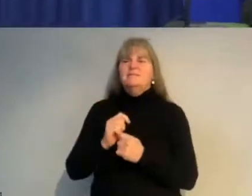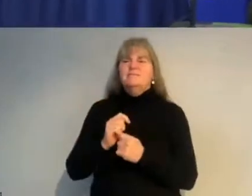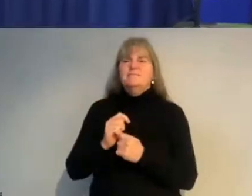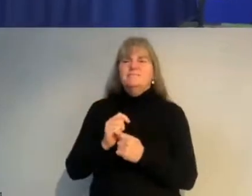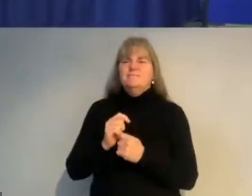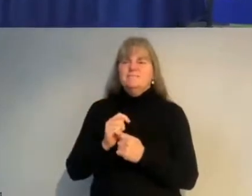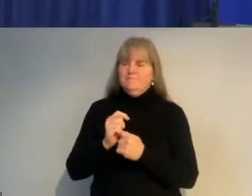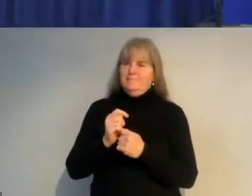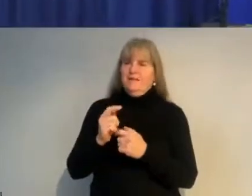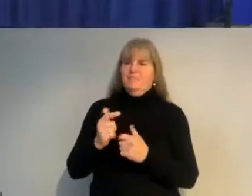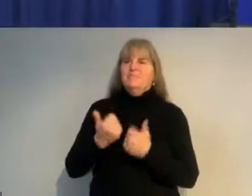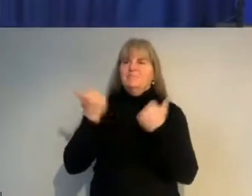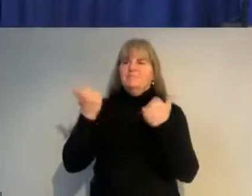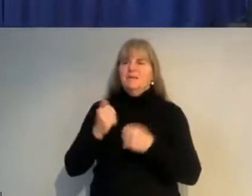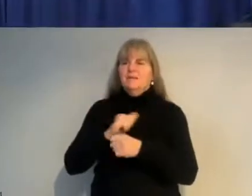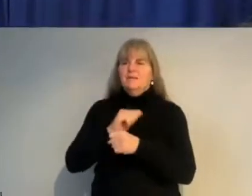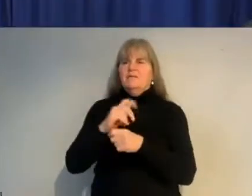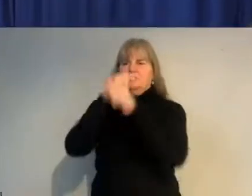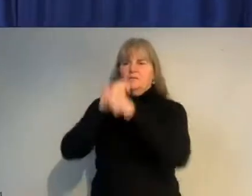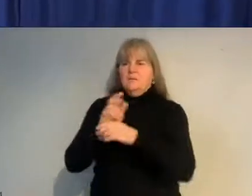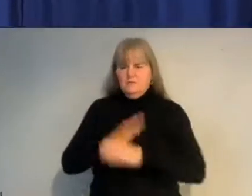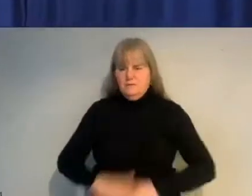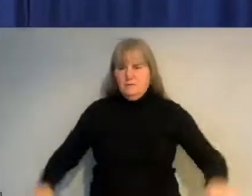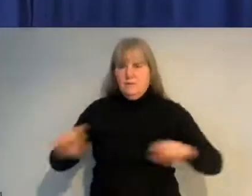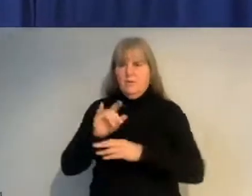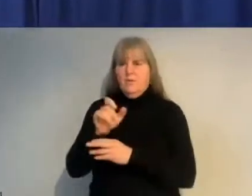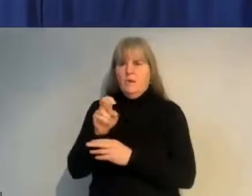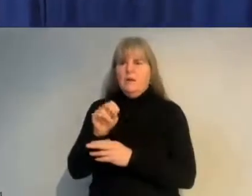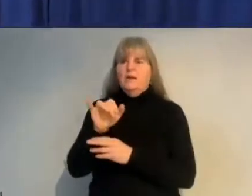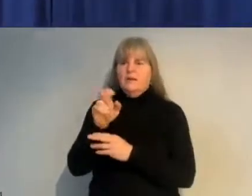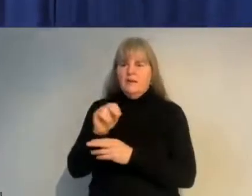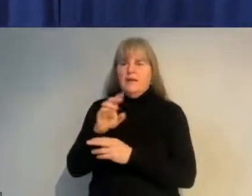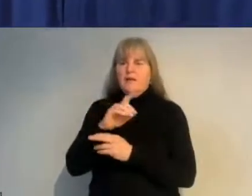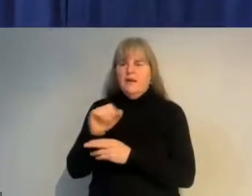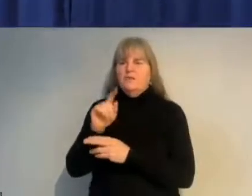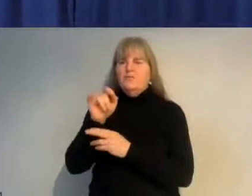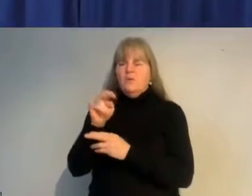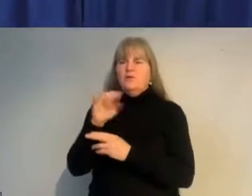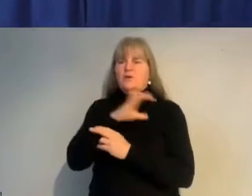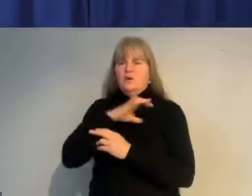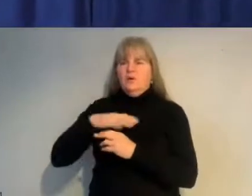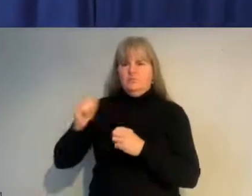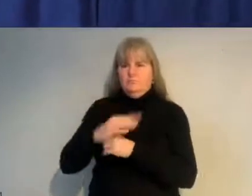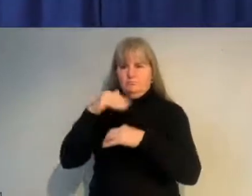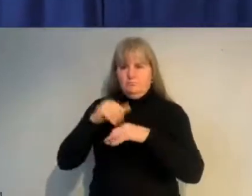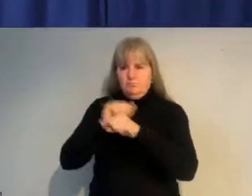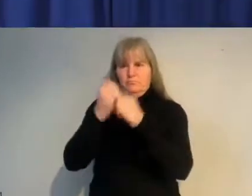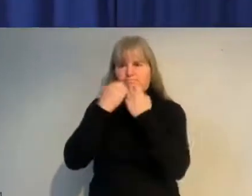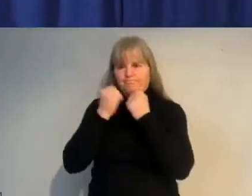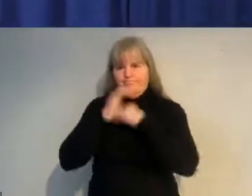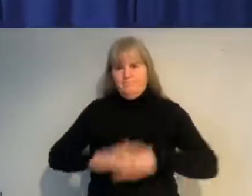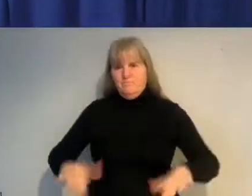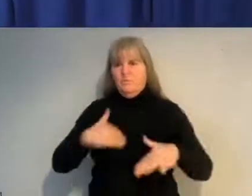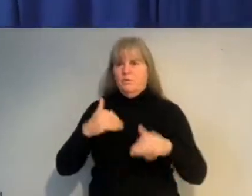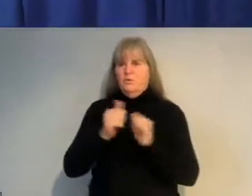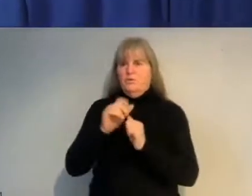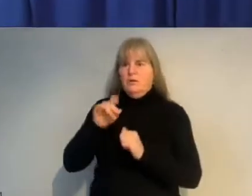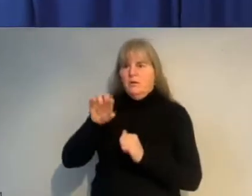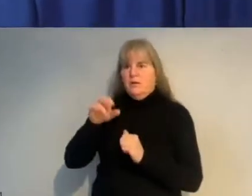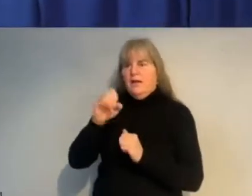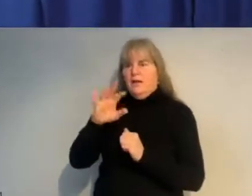from the traditional territory of the Kwanlin Dun First Nation and the Ta'an Quachin Council. It's really good to be here with Dr. Elliott and the whole